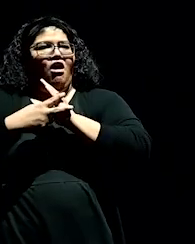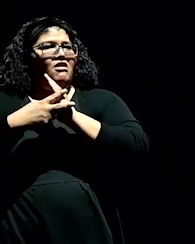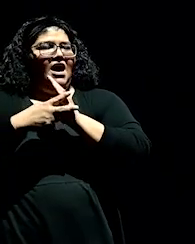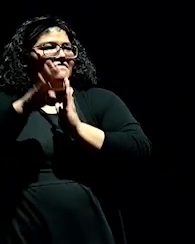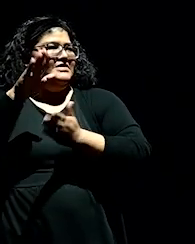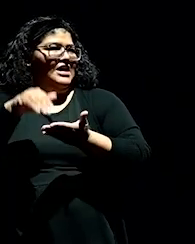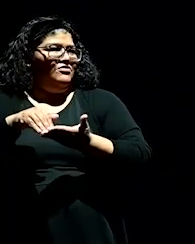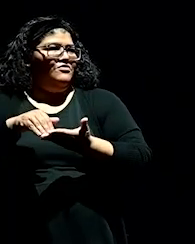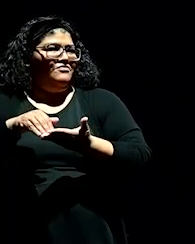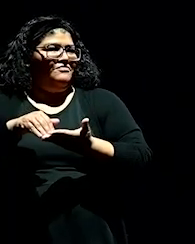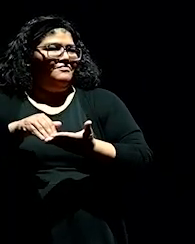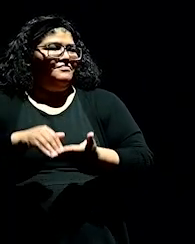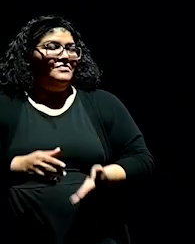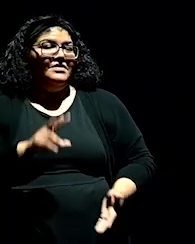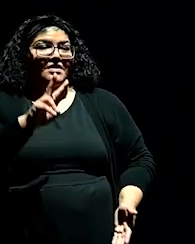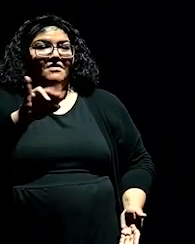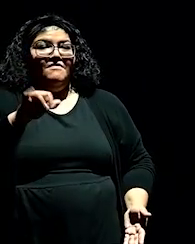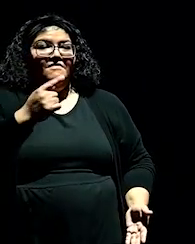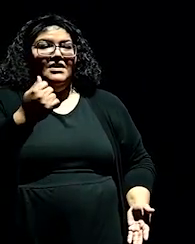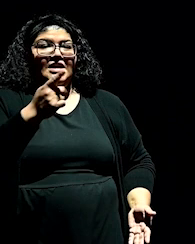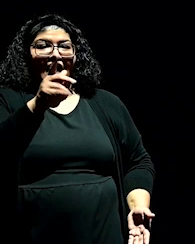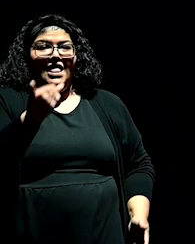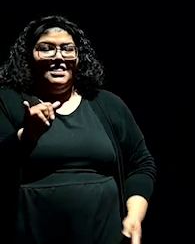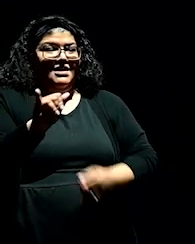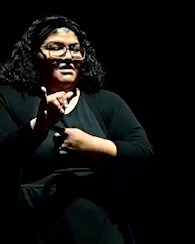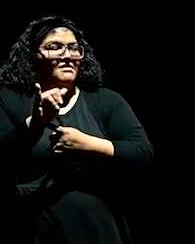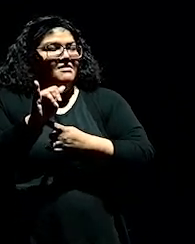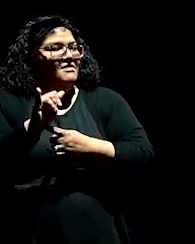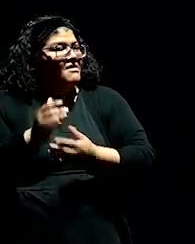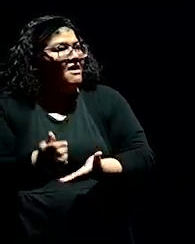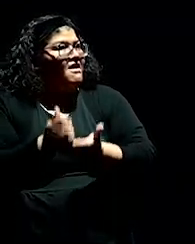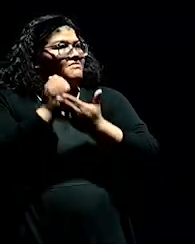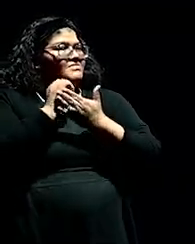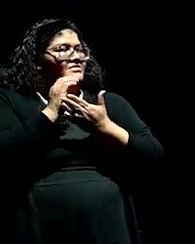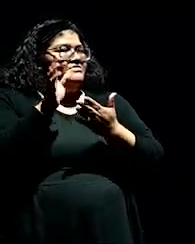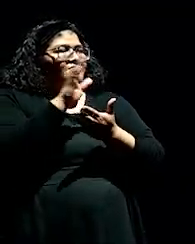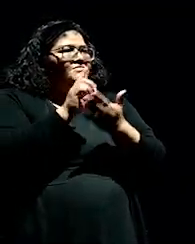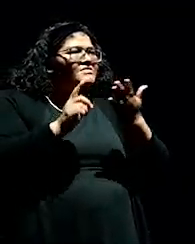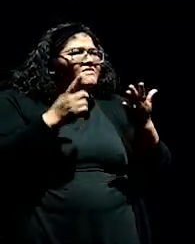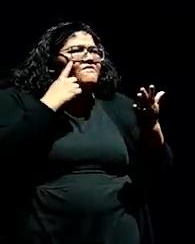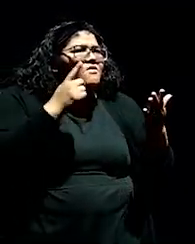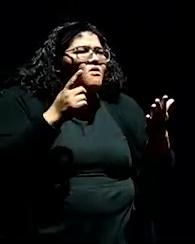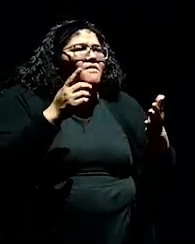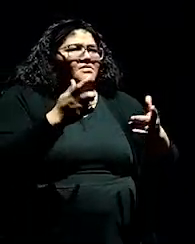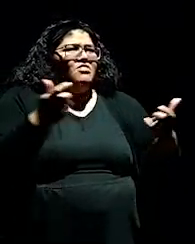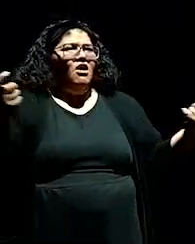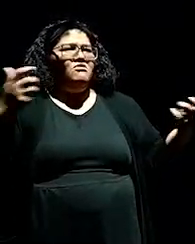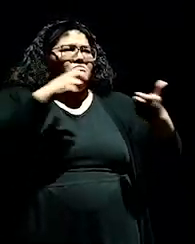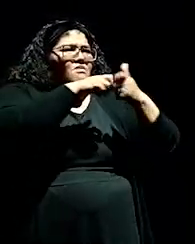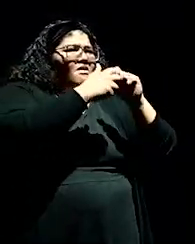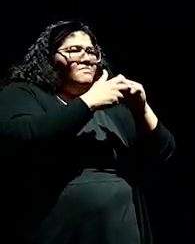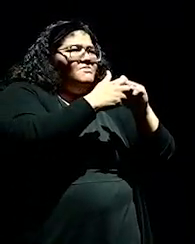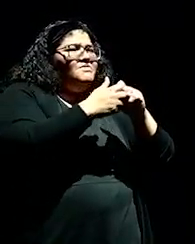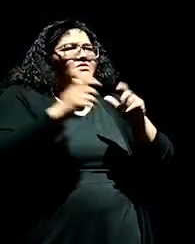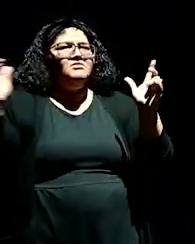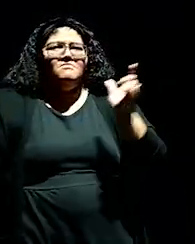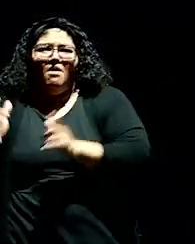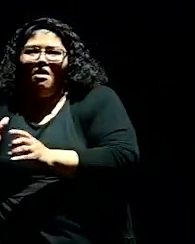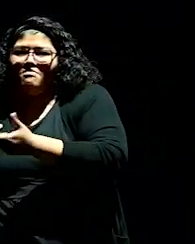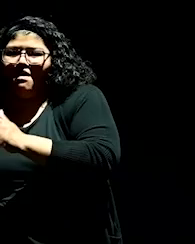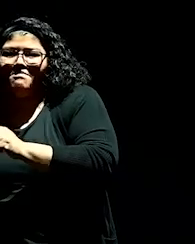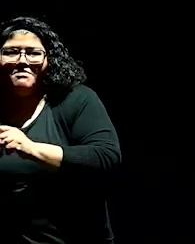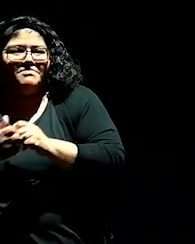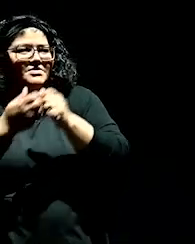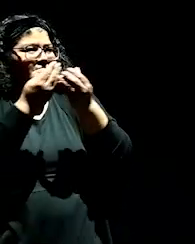The Vignellis taught us that design is a systematic and scalable framework for solving problems large and small. Their